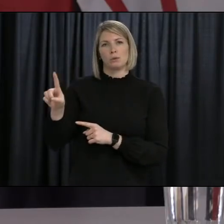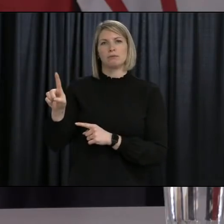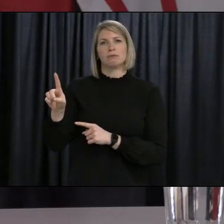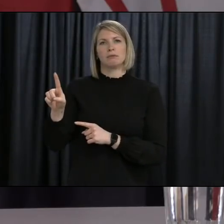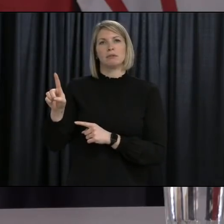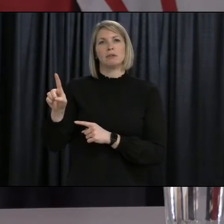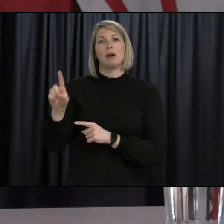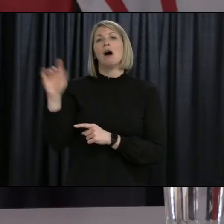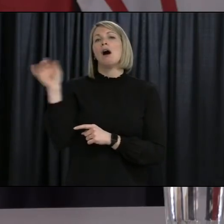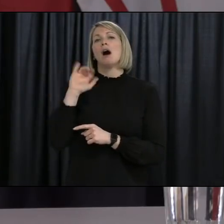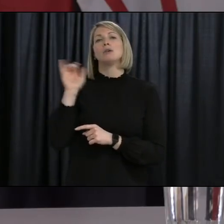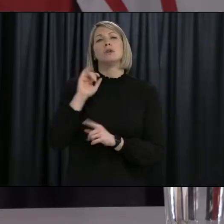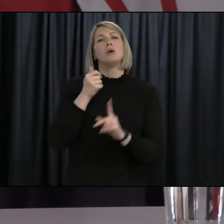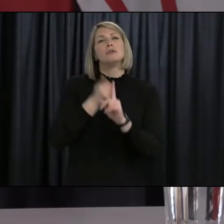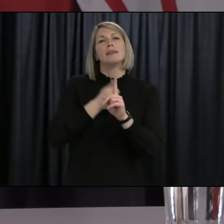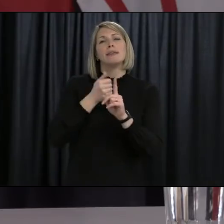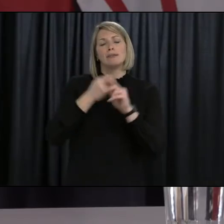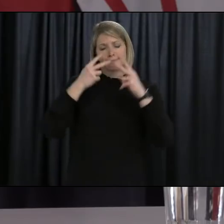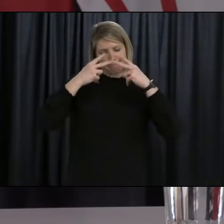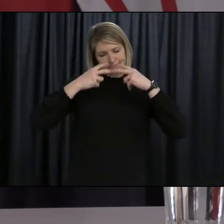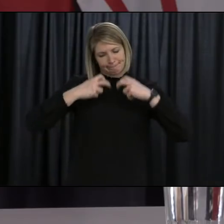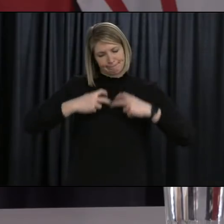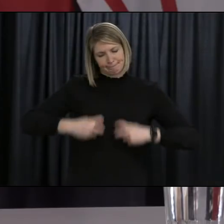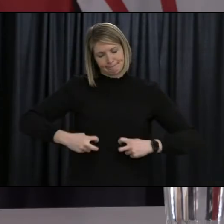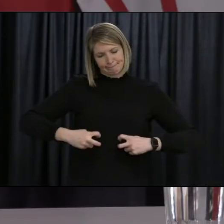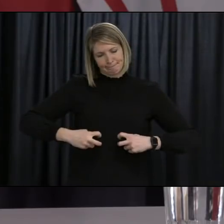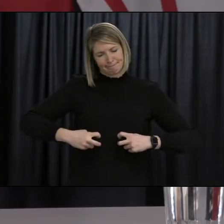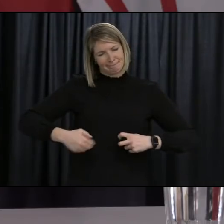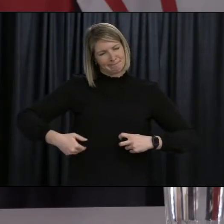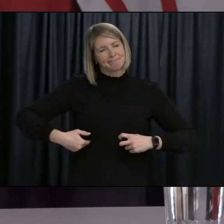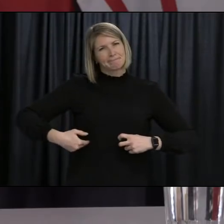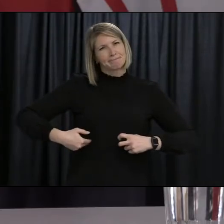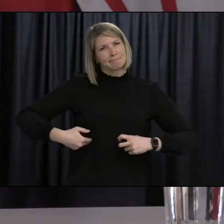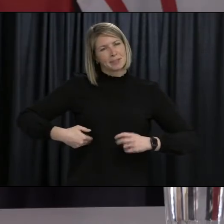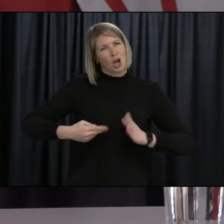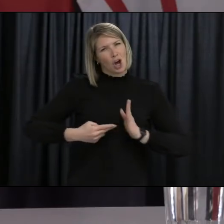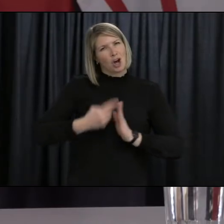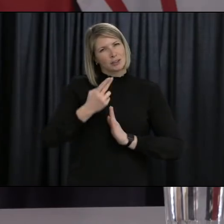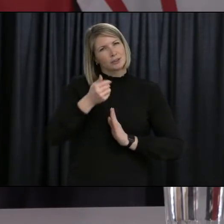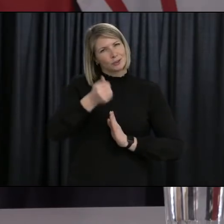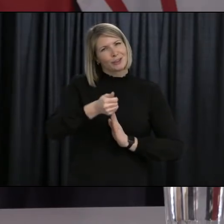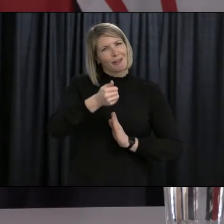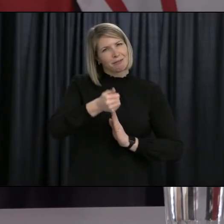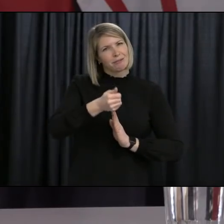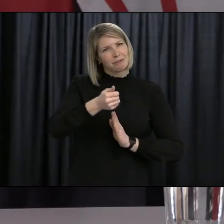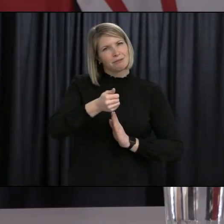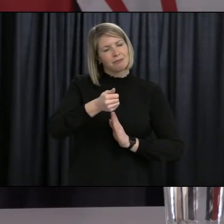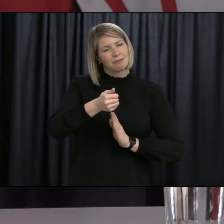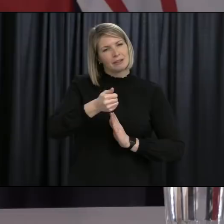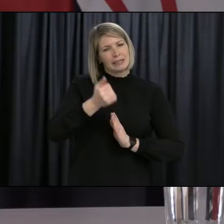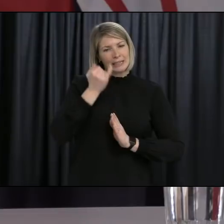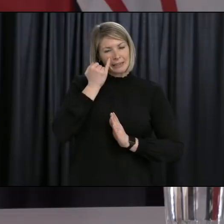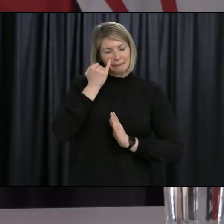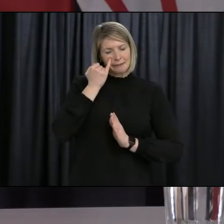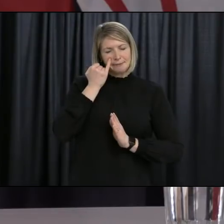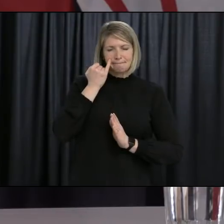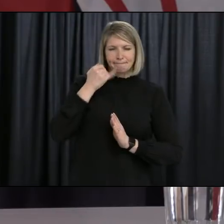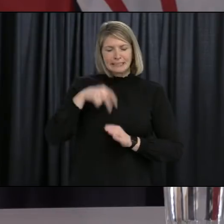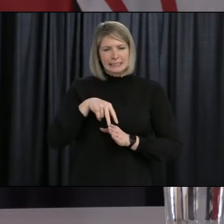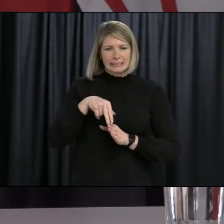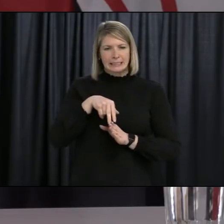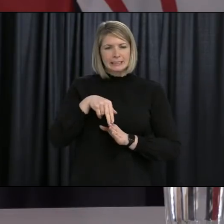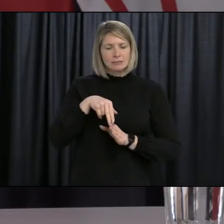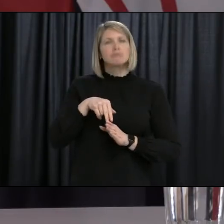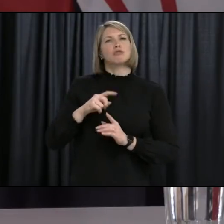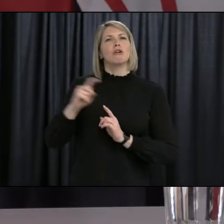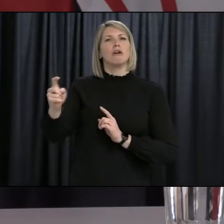be honest with your symptoms, be honest with yourself. The fact that we're seeing more cases and we're capturing them is not necessarily a bad